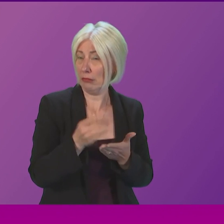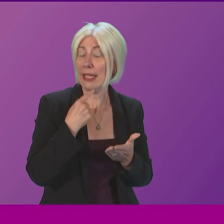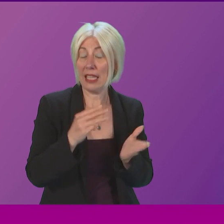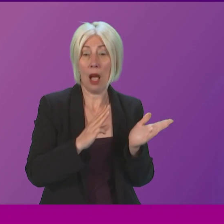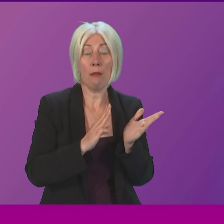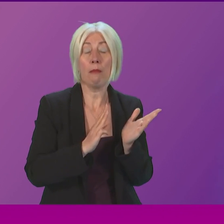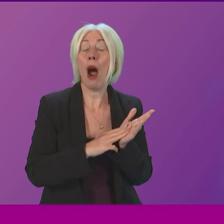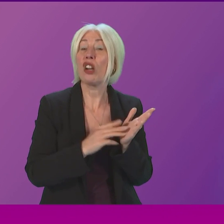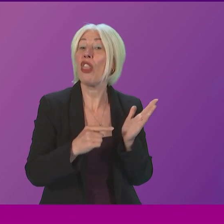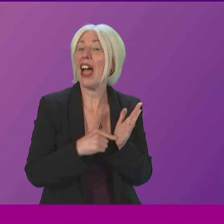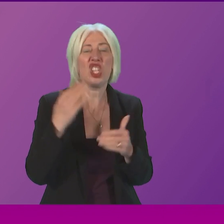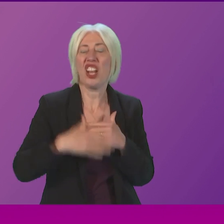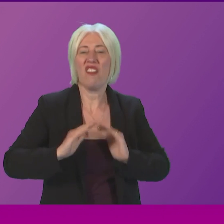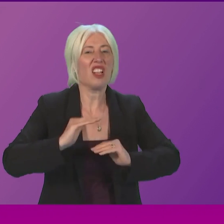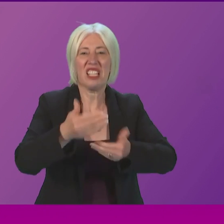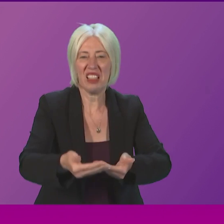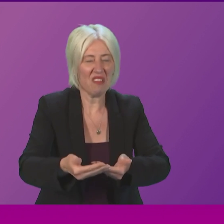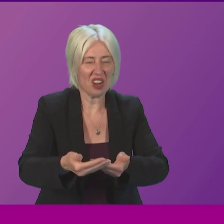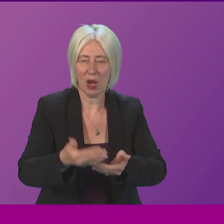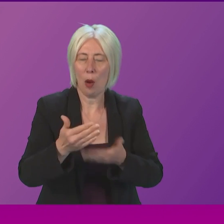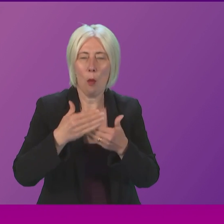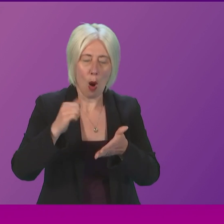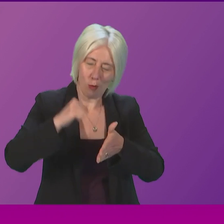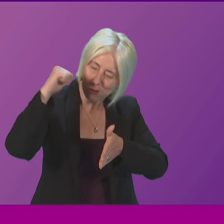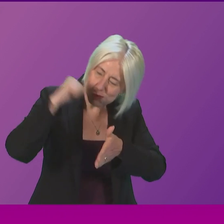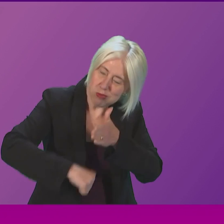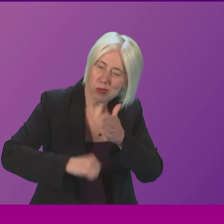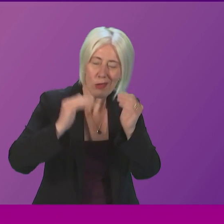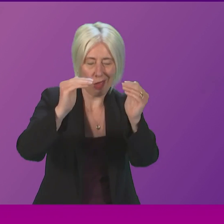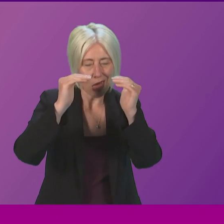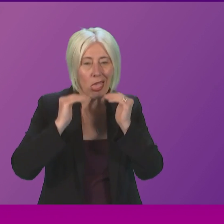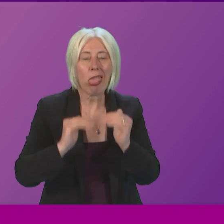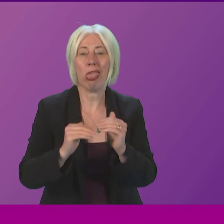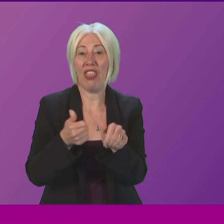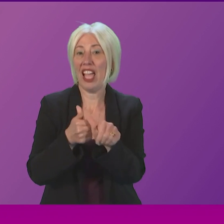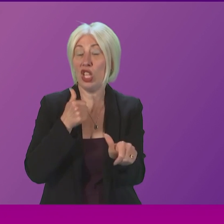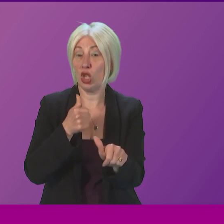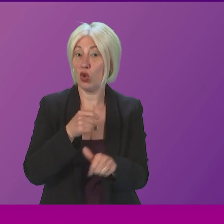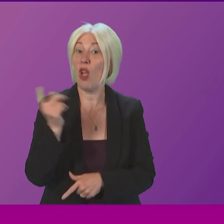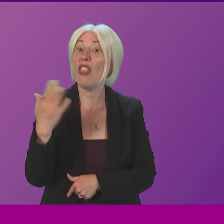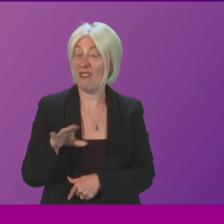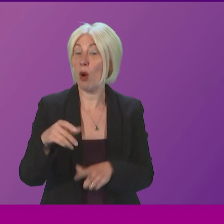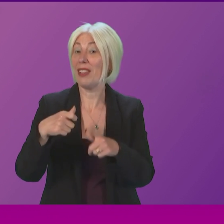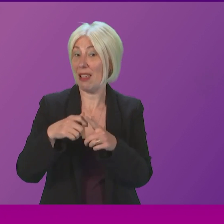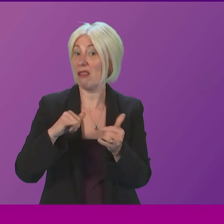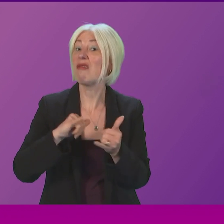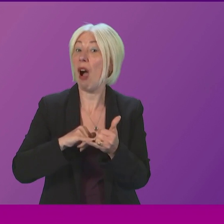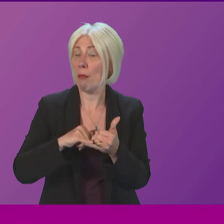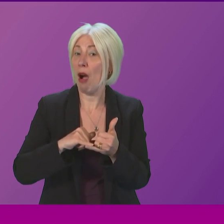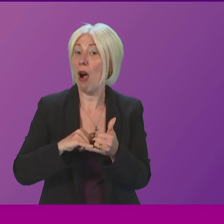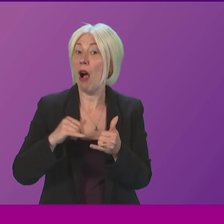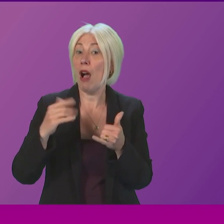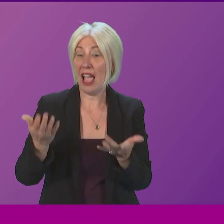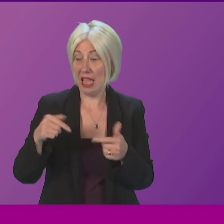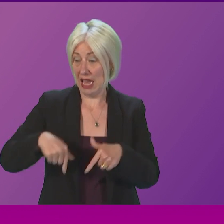Margaret Thatcher never delivered a more brutal put-down of an industry than that delivered by Keir Starmer in